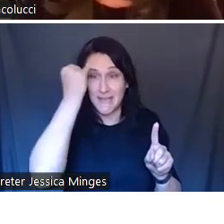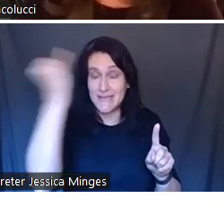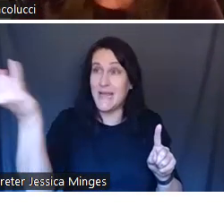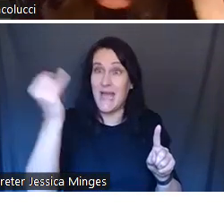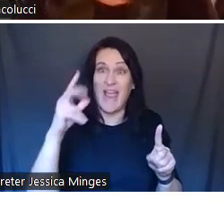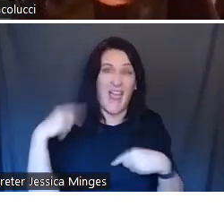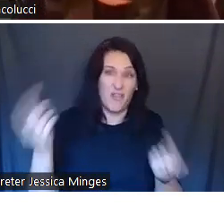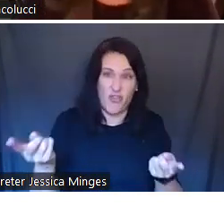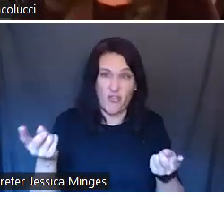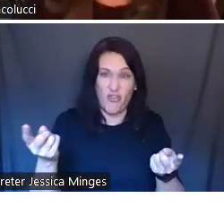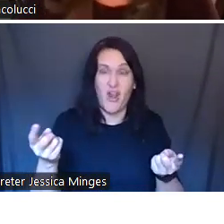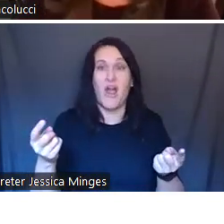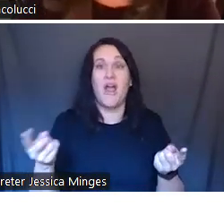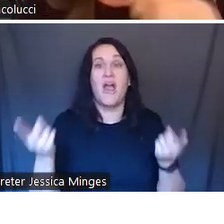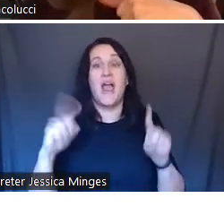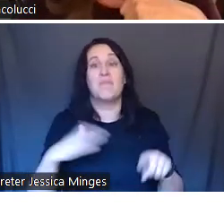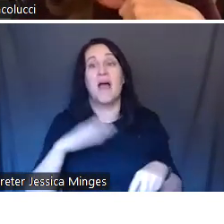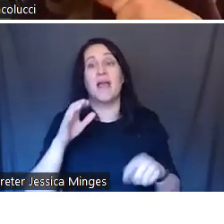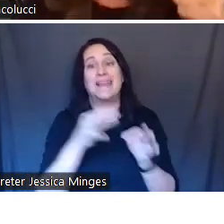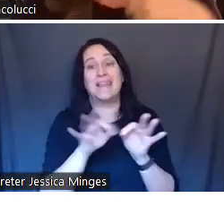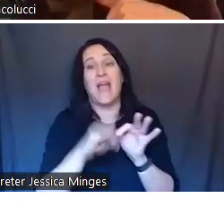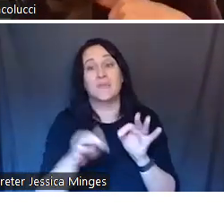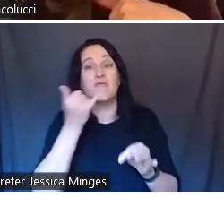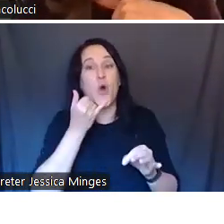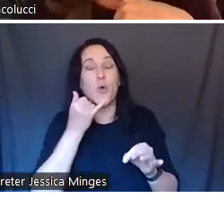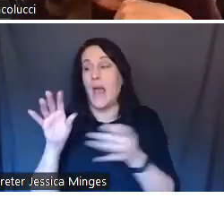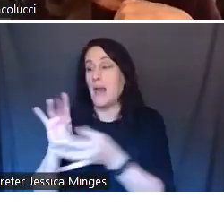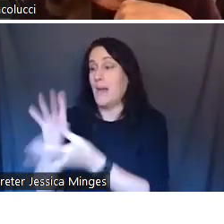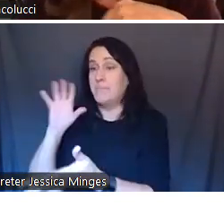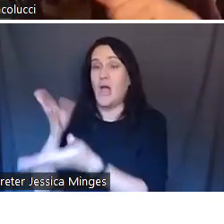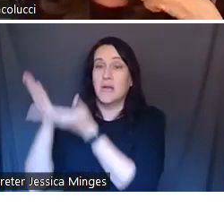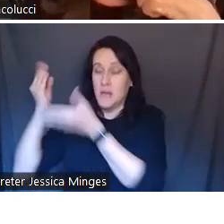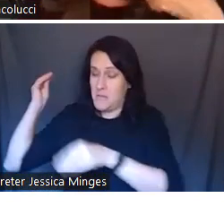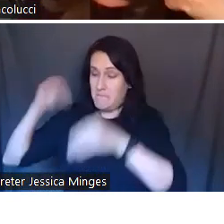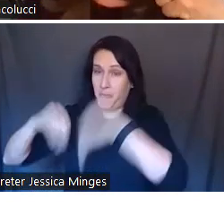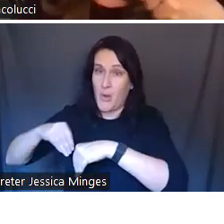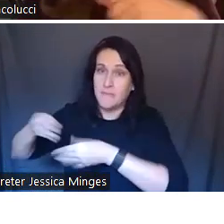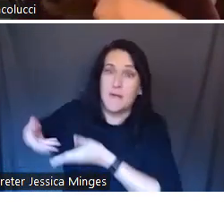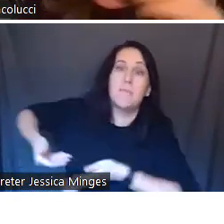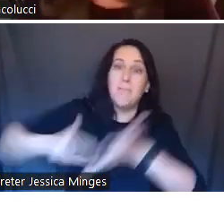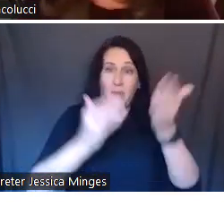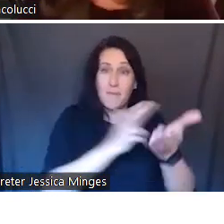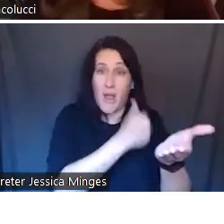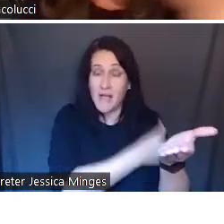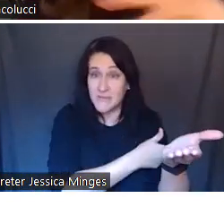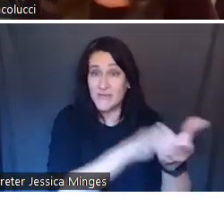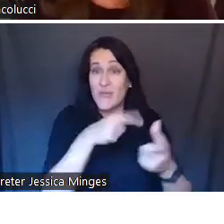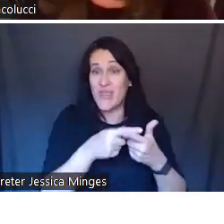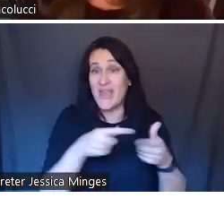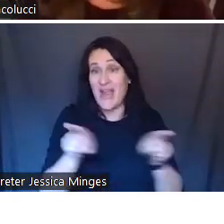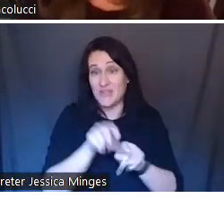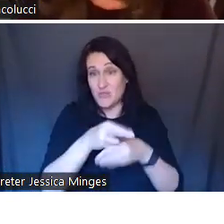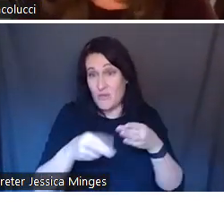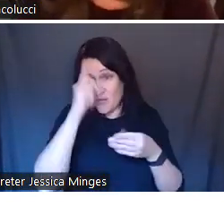I unplugged my caption phone, threw it in my bag, and took it to the hospital. So as a result, for the entire week, I was able